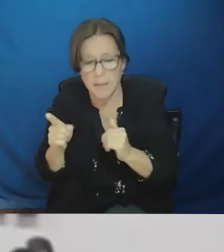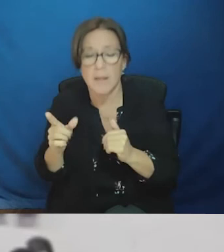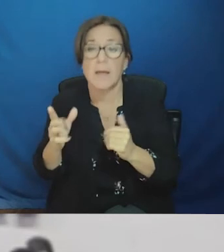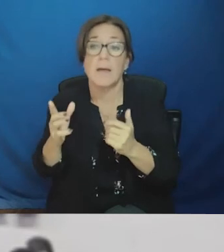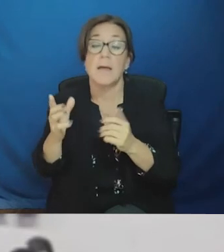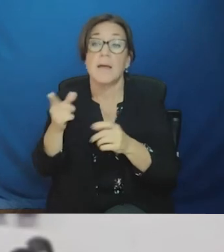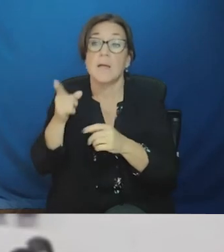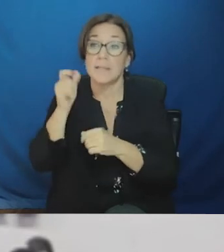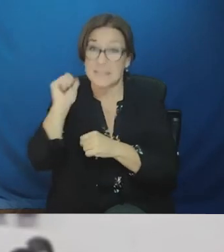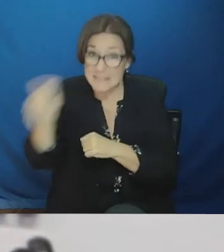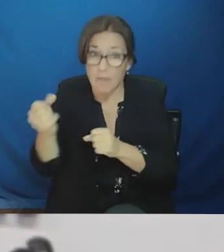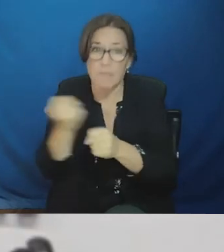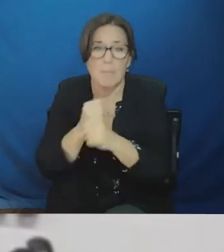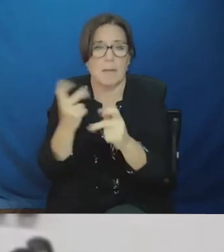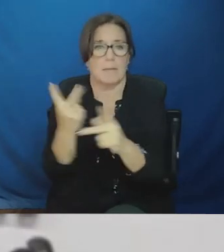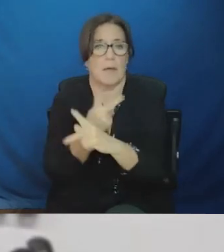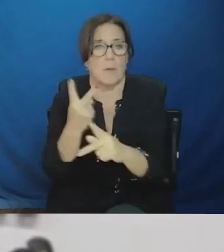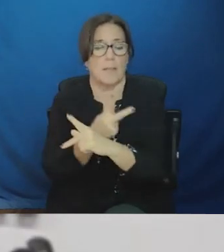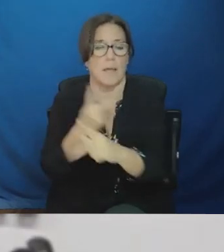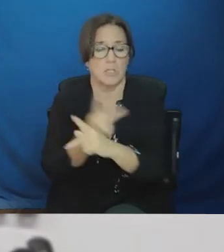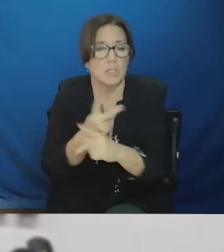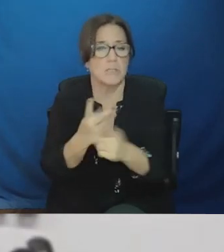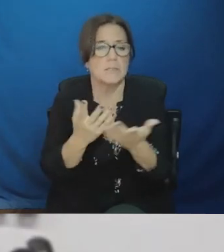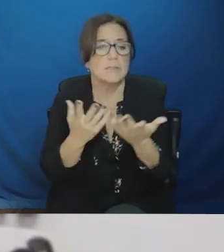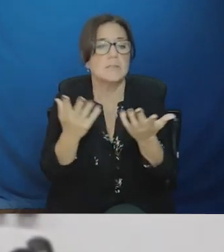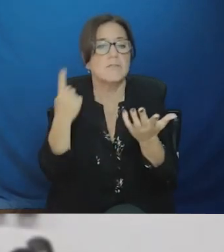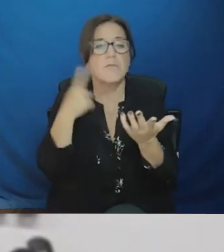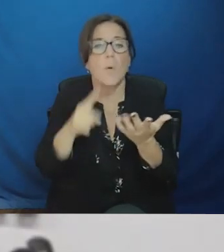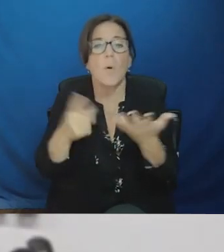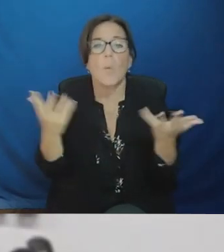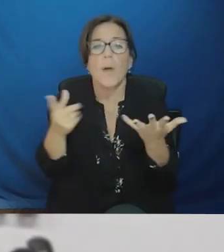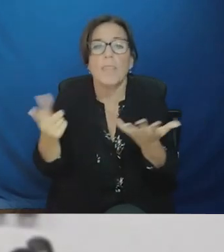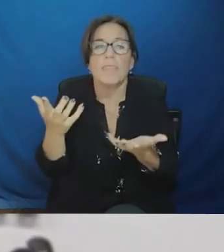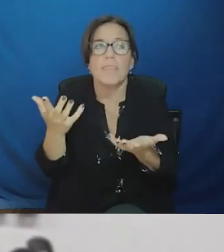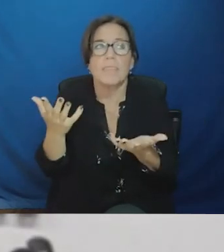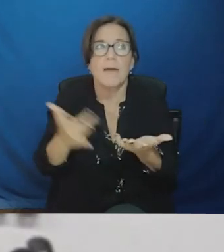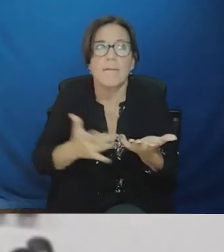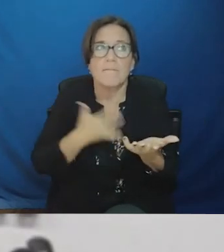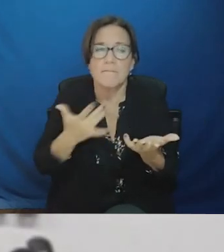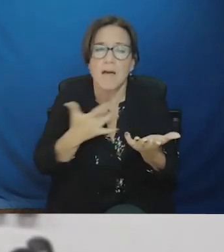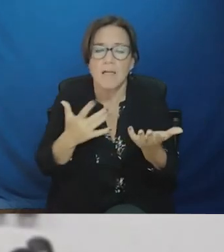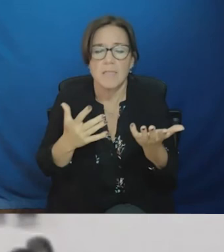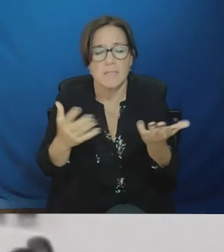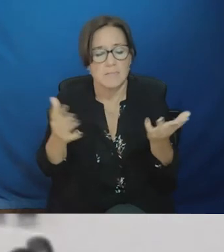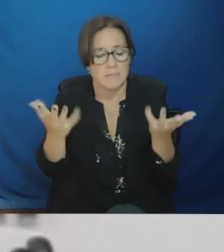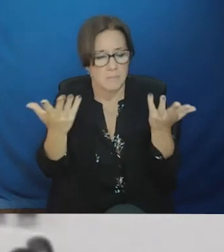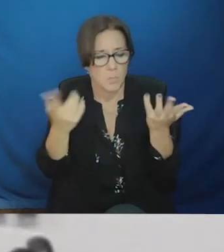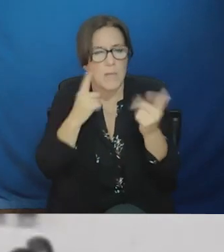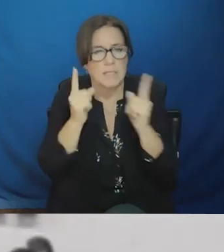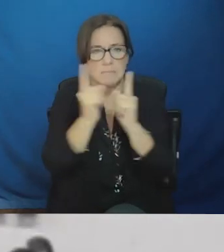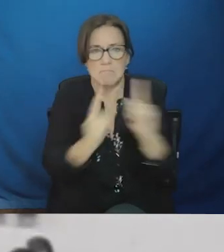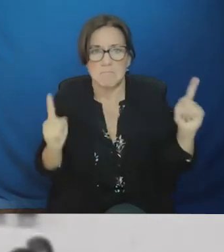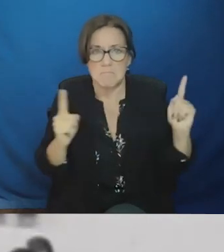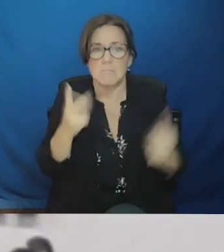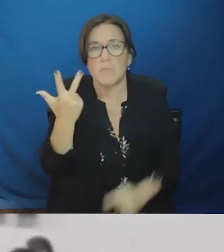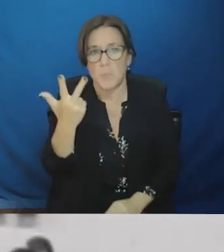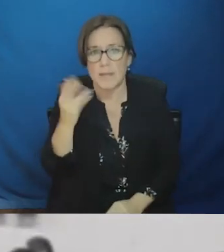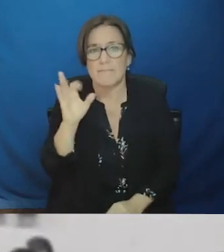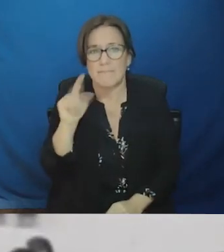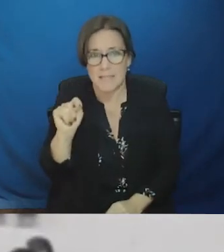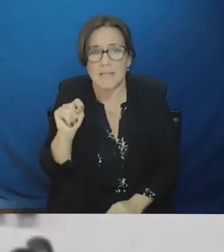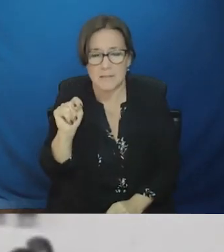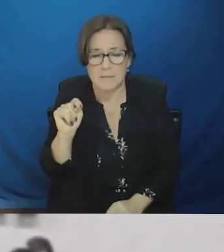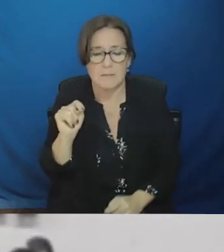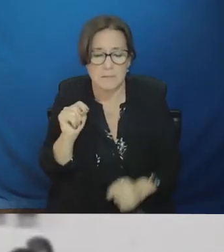they believed they would be able to do the 3 feet distancing. That ended up being around 30 across all our